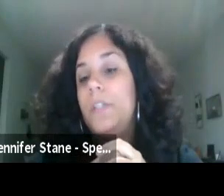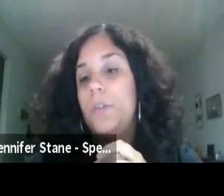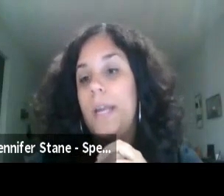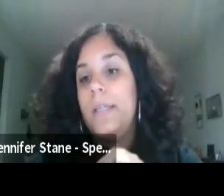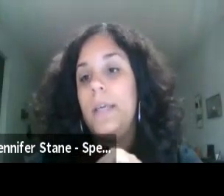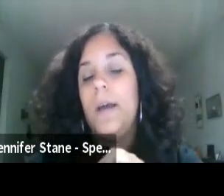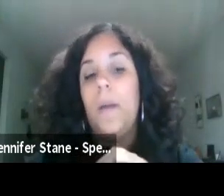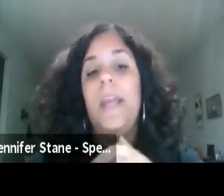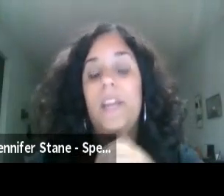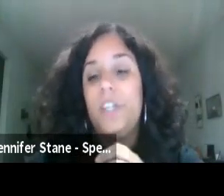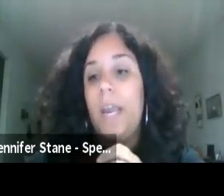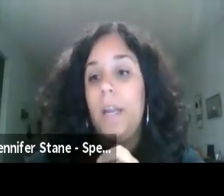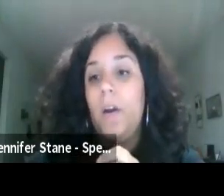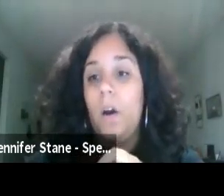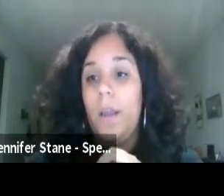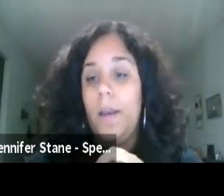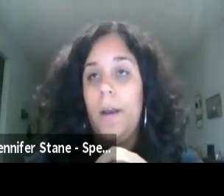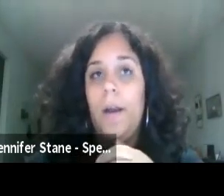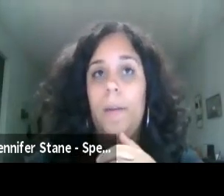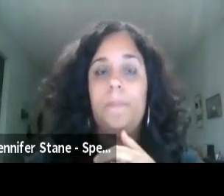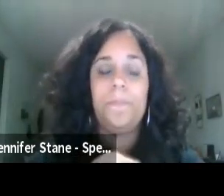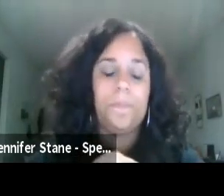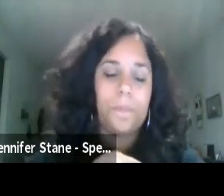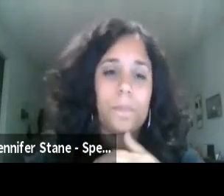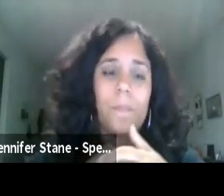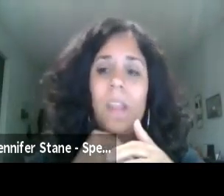partners will be trained and educated on